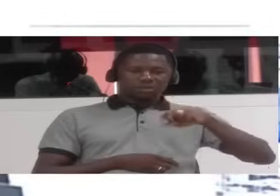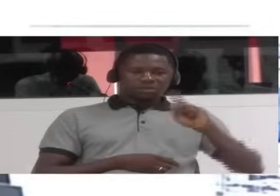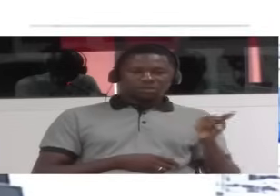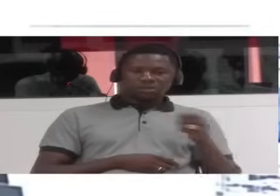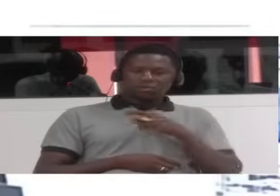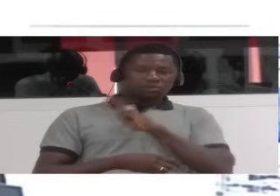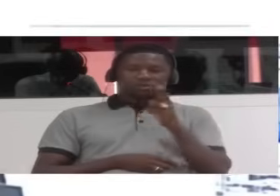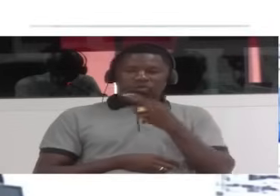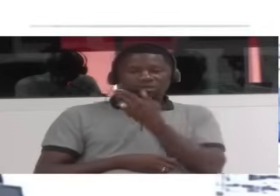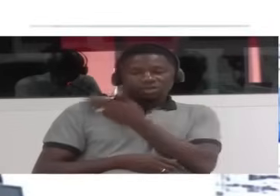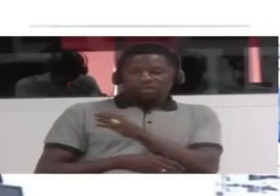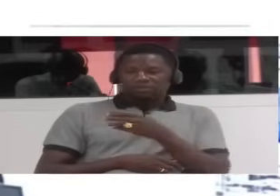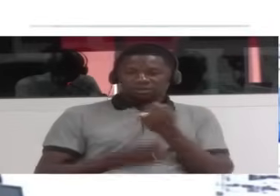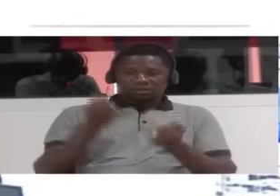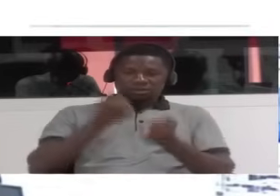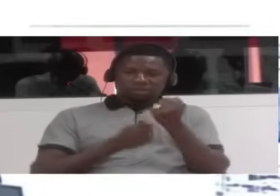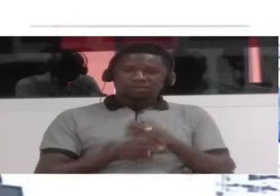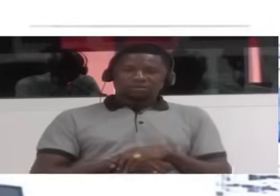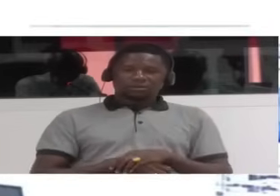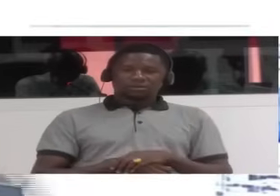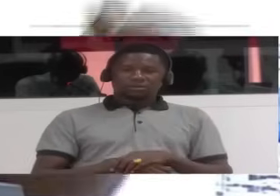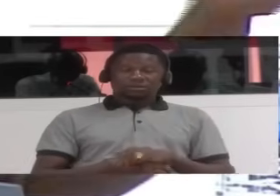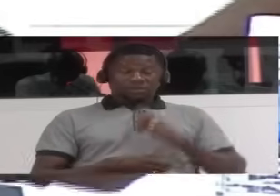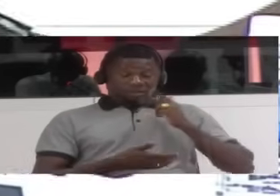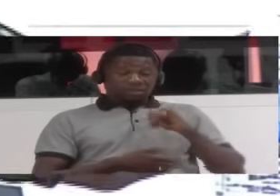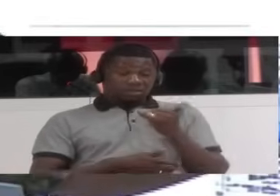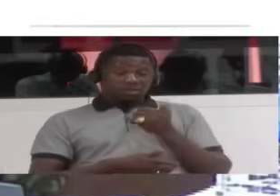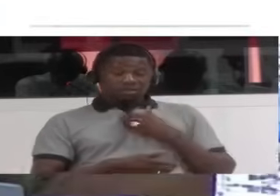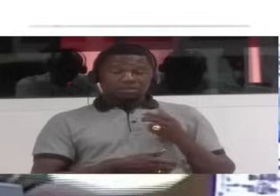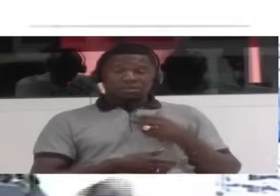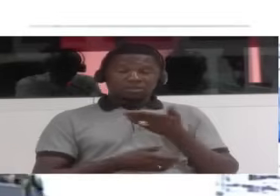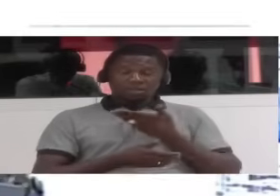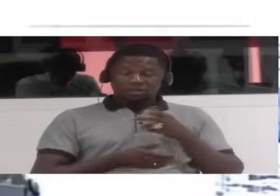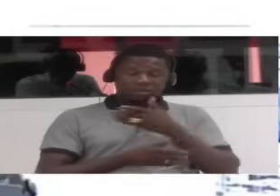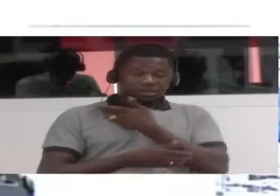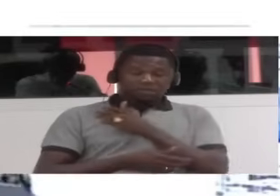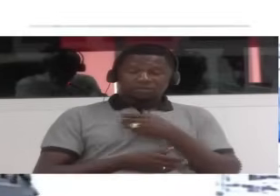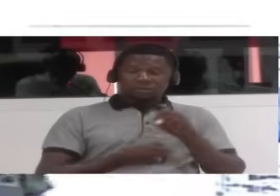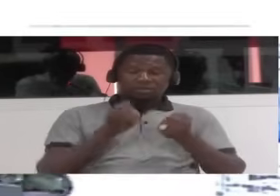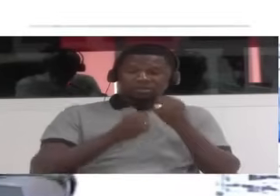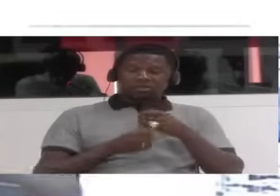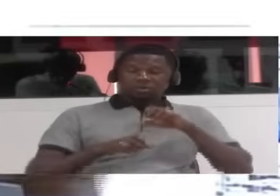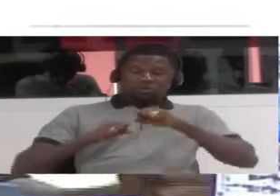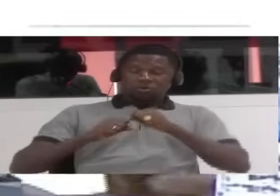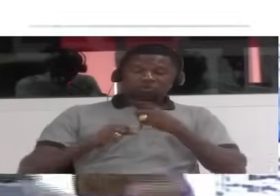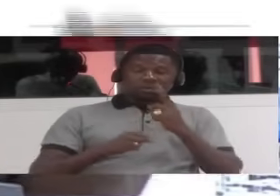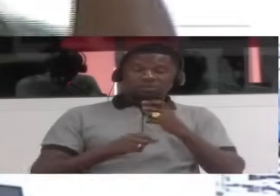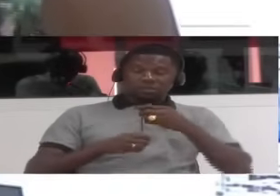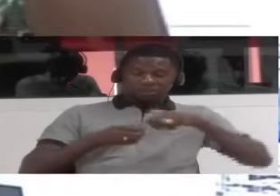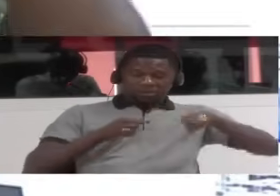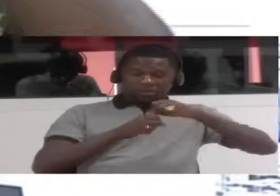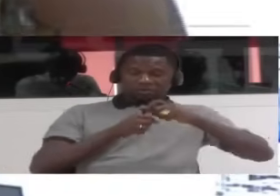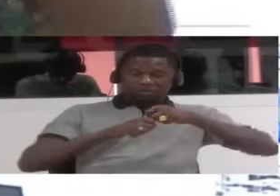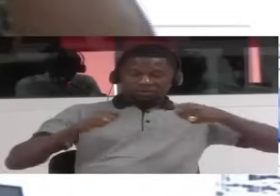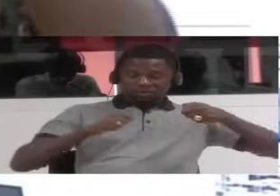not? Leave the car. Of course he leave the car. He hold one side of the rope, and I do hold one side of the rope, and we pulled until